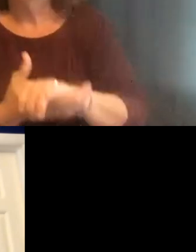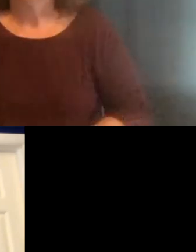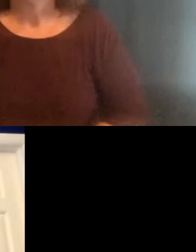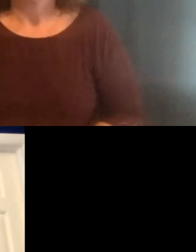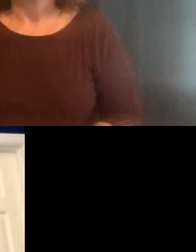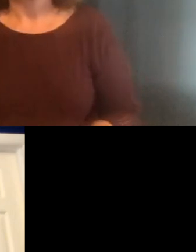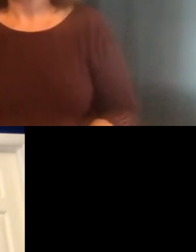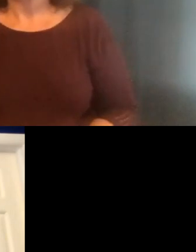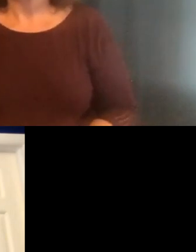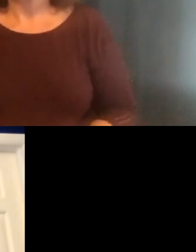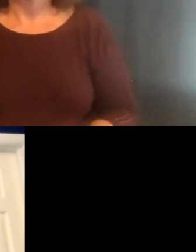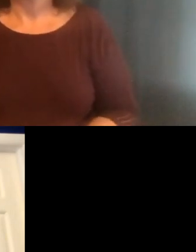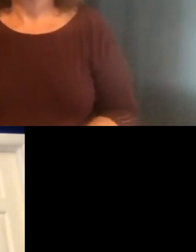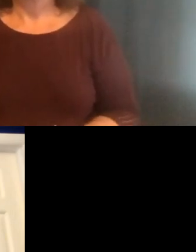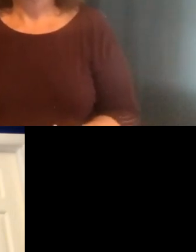So,